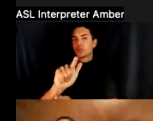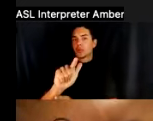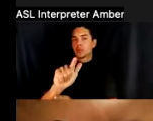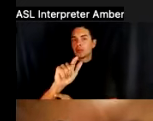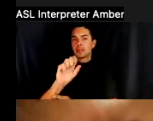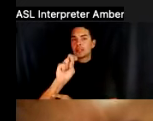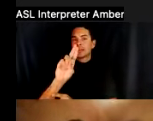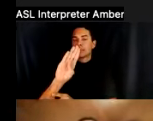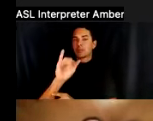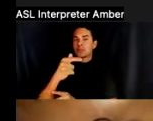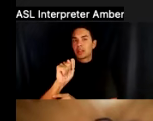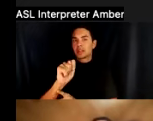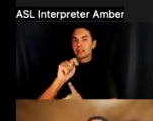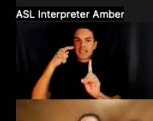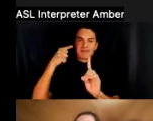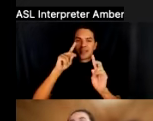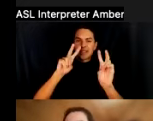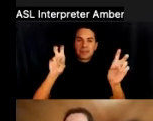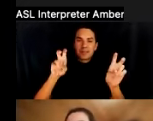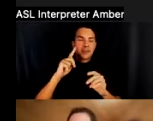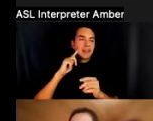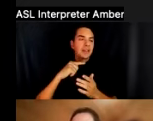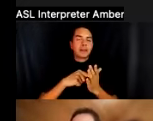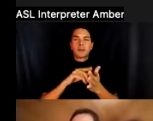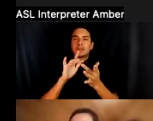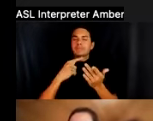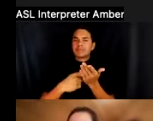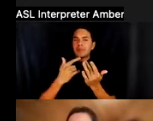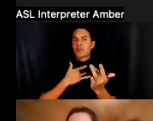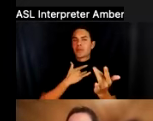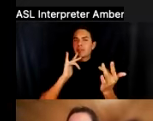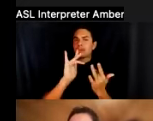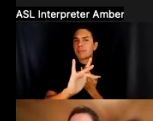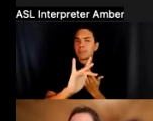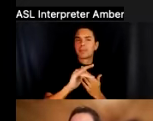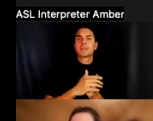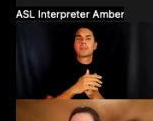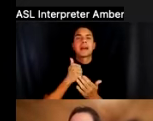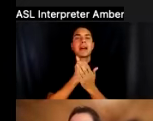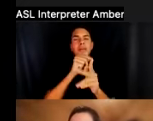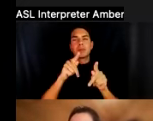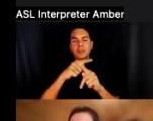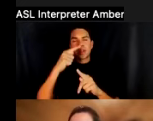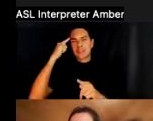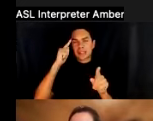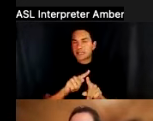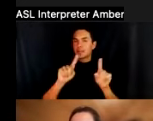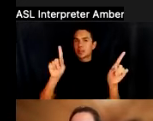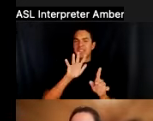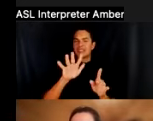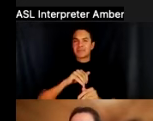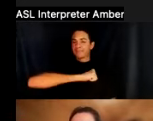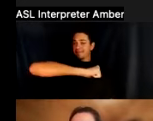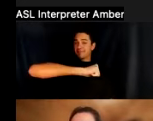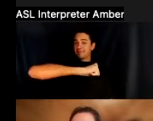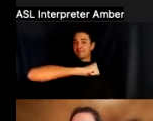subject, yep, in support of compassion, yep, can help people think differently, right? To rethink their prejudice. Absolutely.